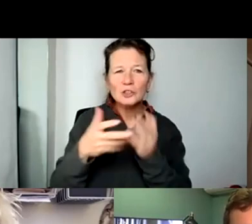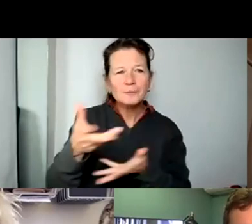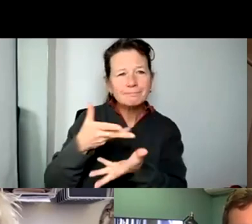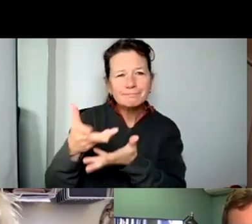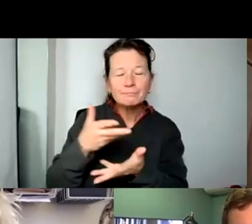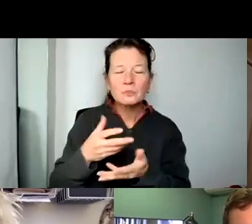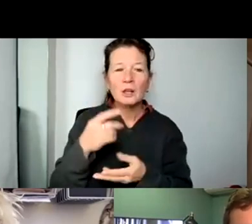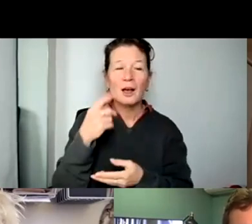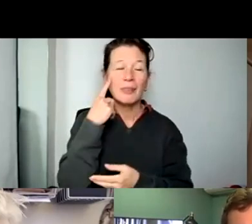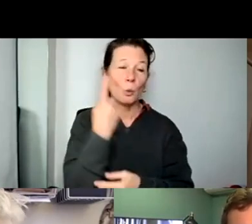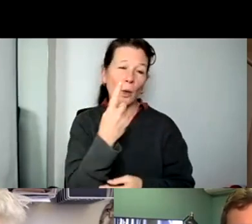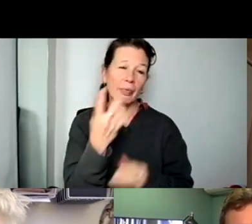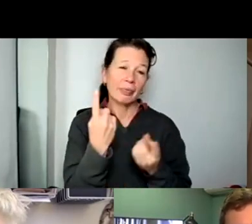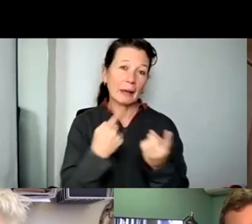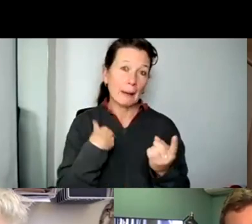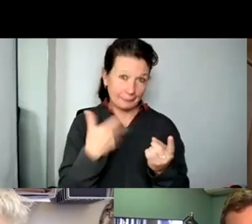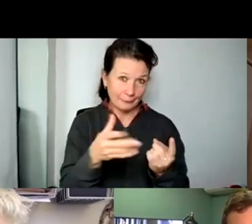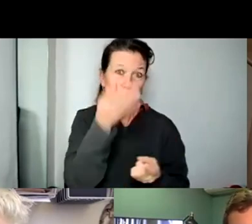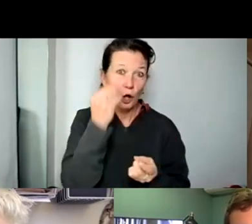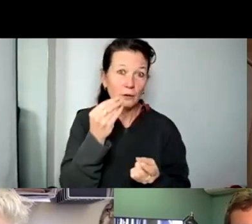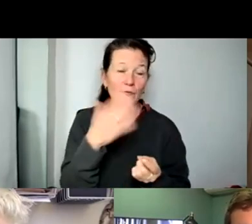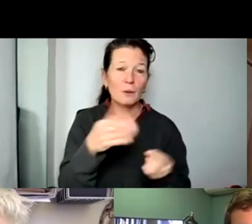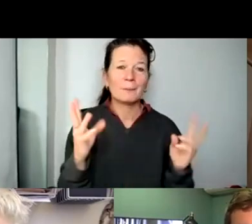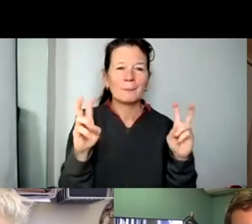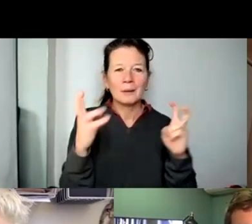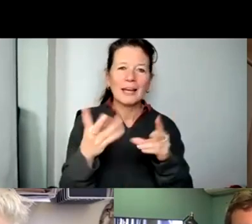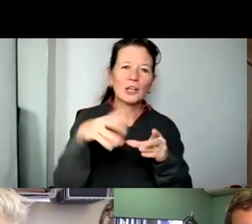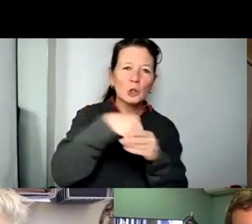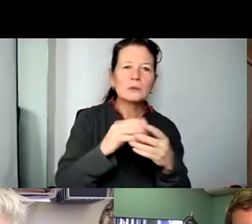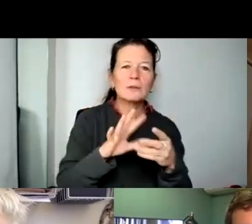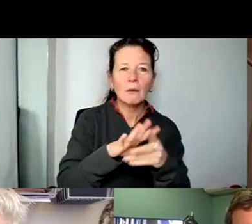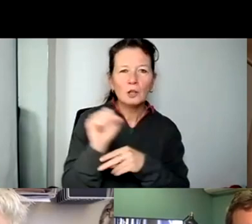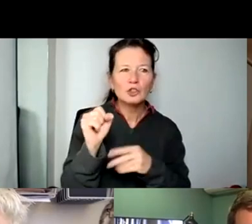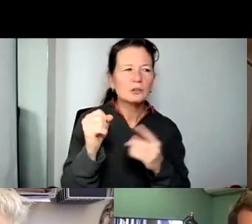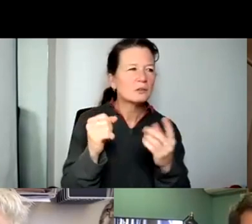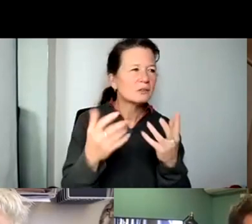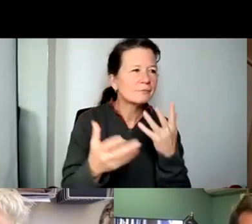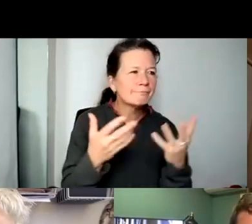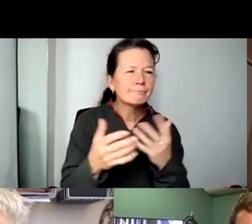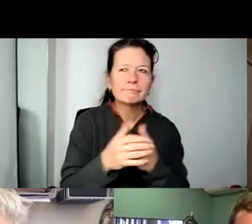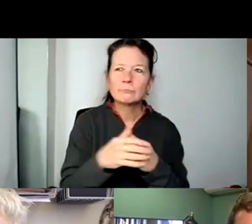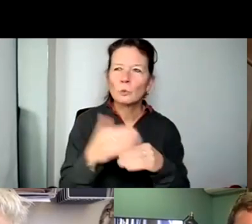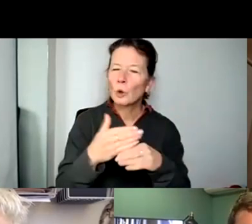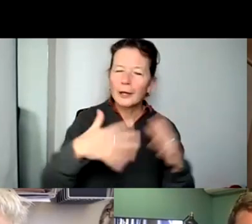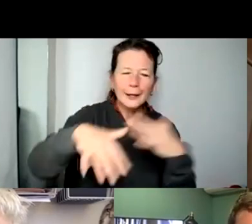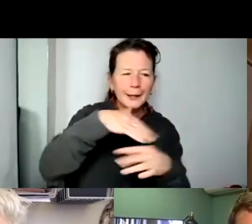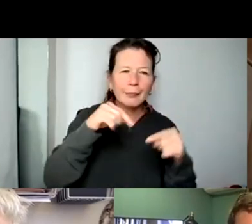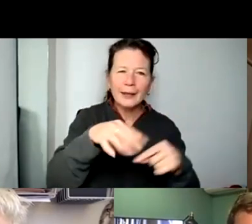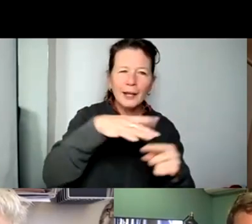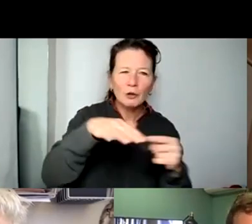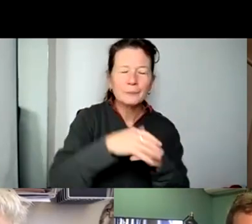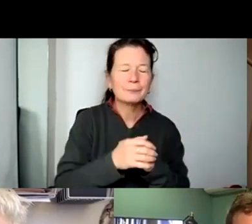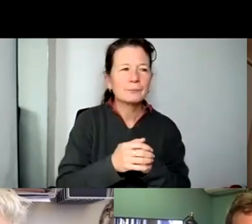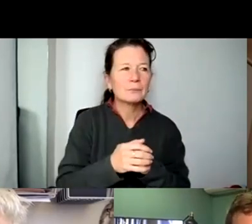of the things I've learned from inclusive cultures and working in that is the idea